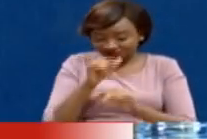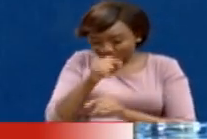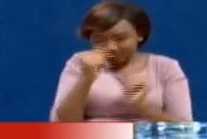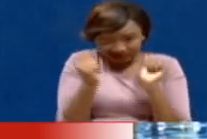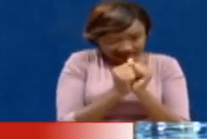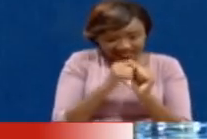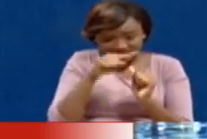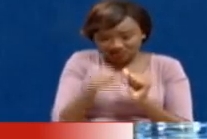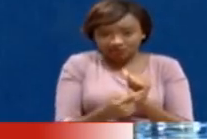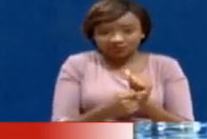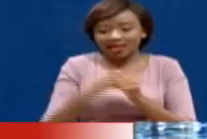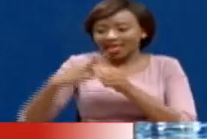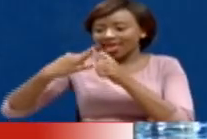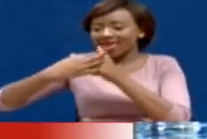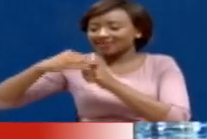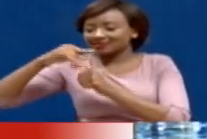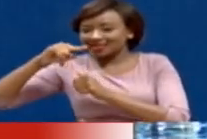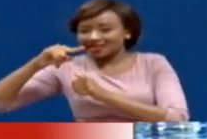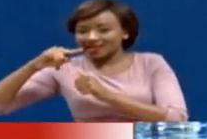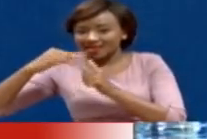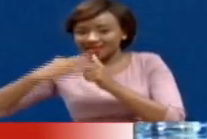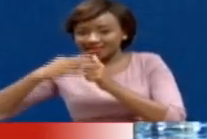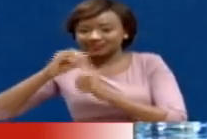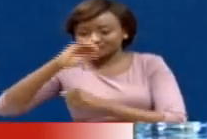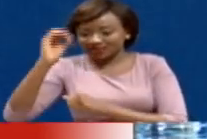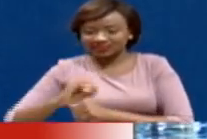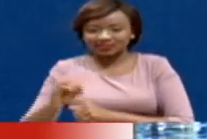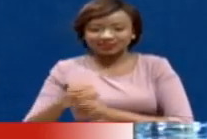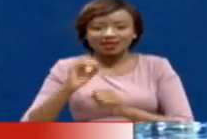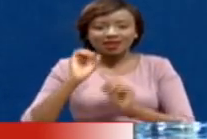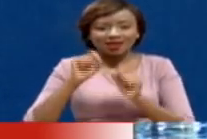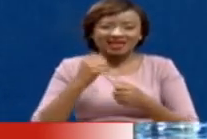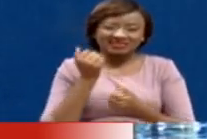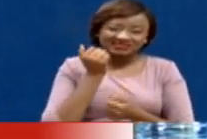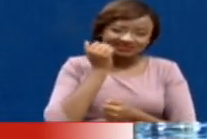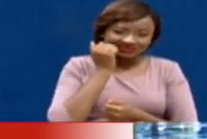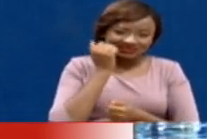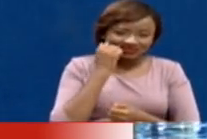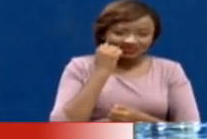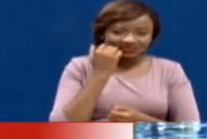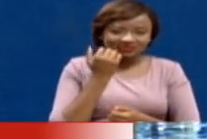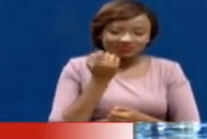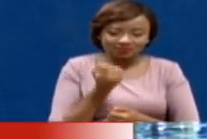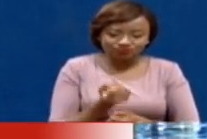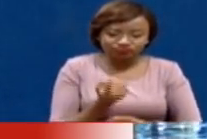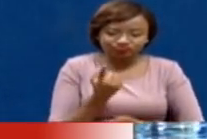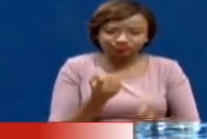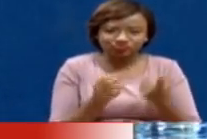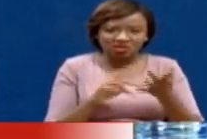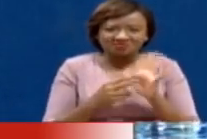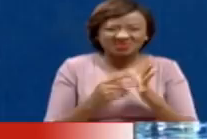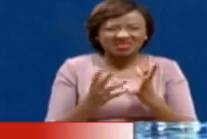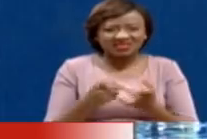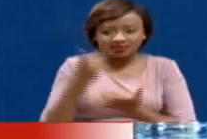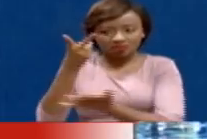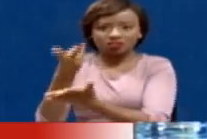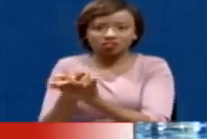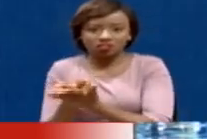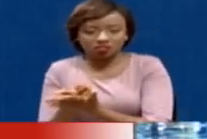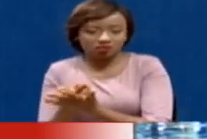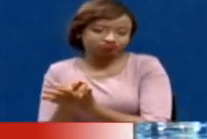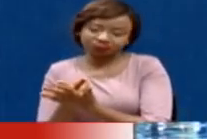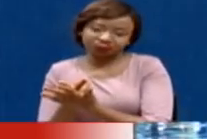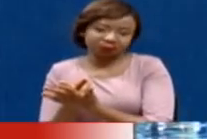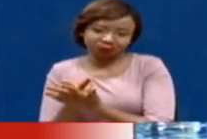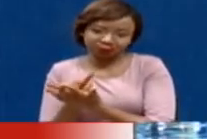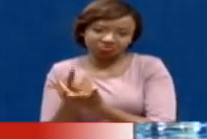10,000, 8,000 or 80% of them will get a mild disease, which may not even require hospitalization,